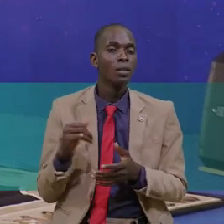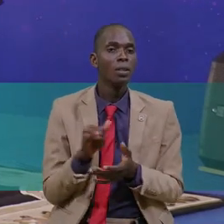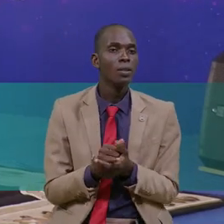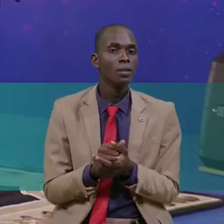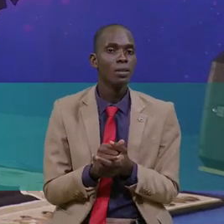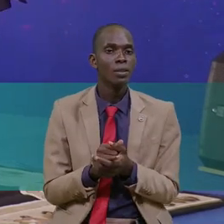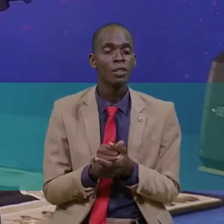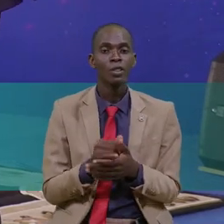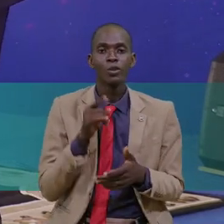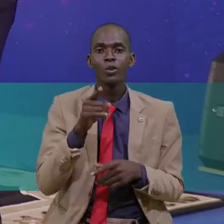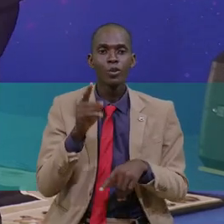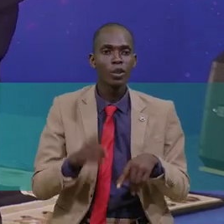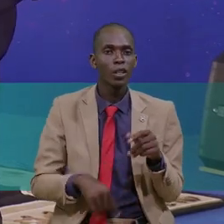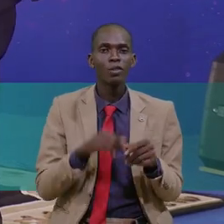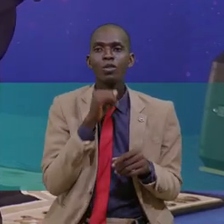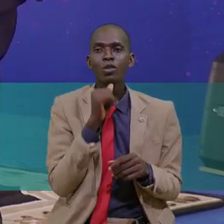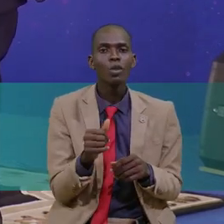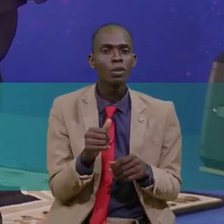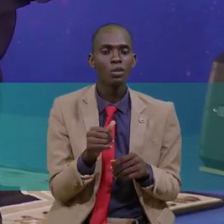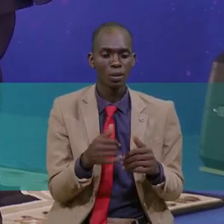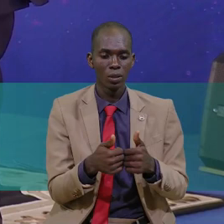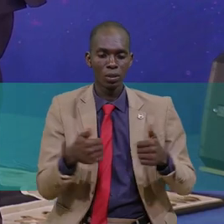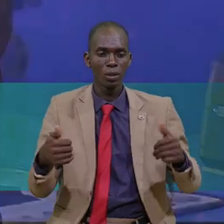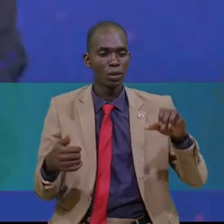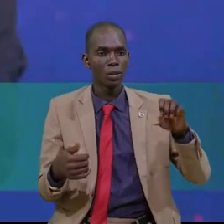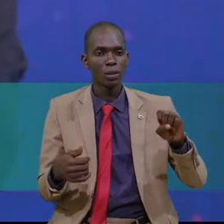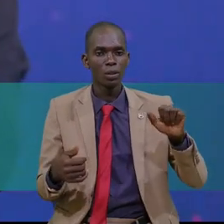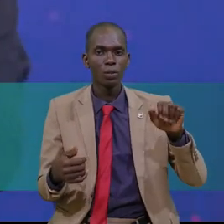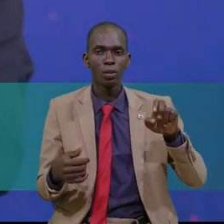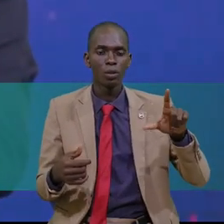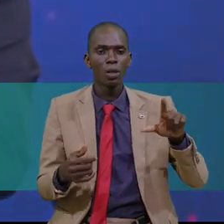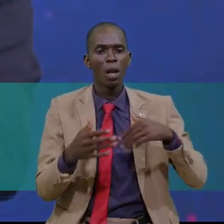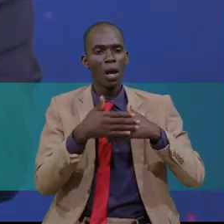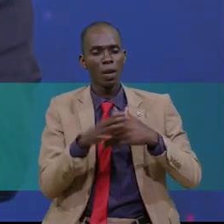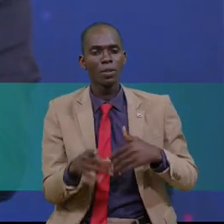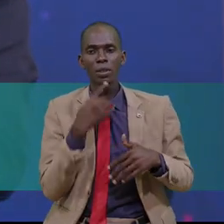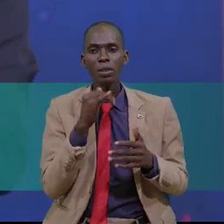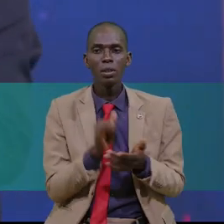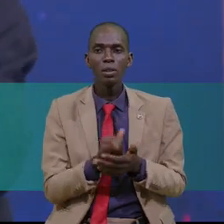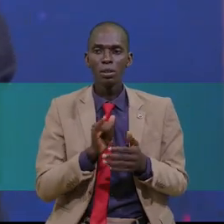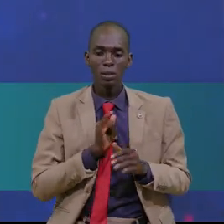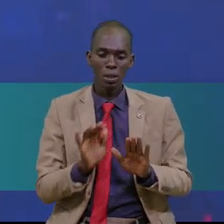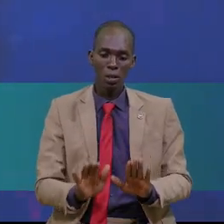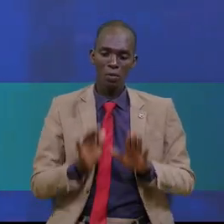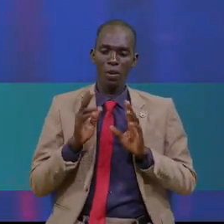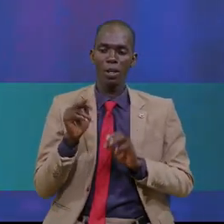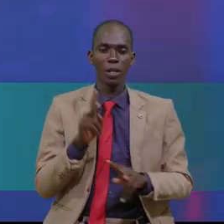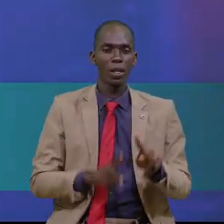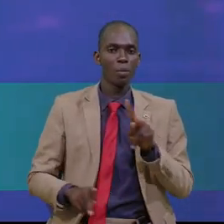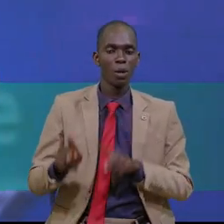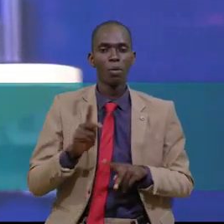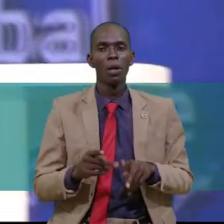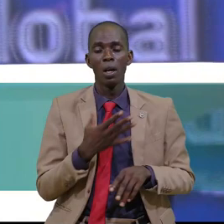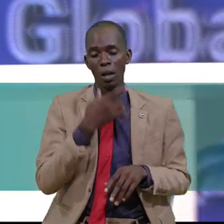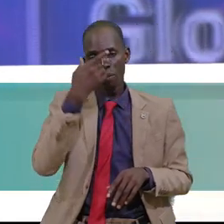You cannot set Saul apart after he said, I feared the people. And because I feared